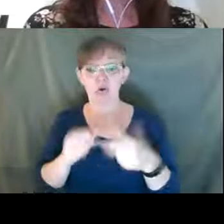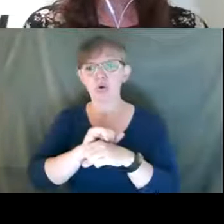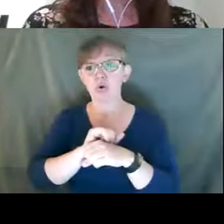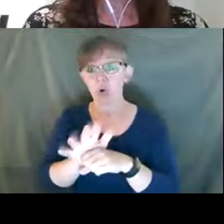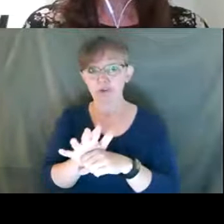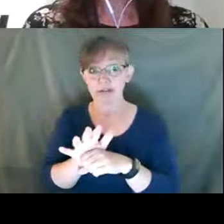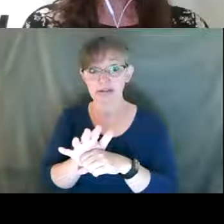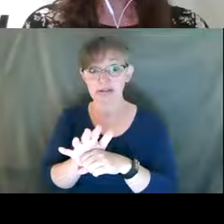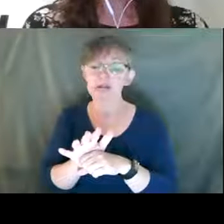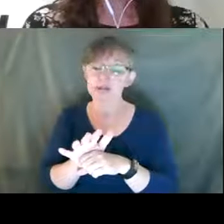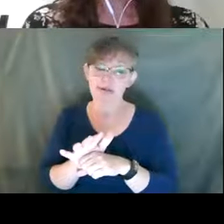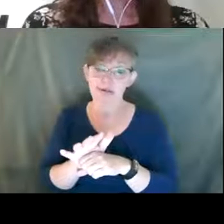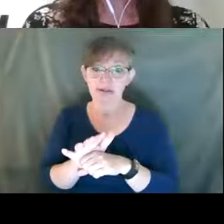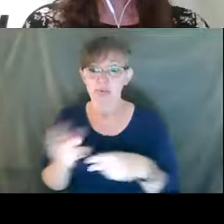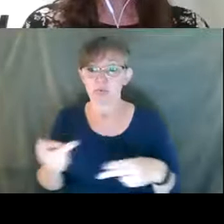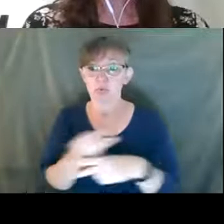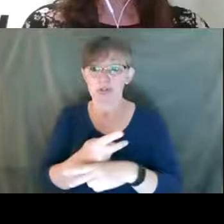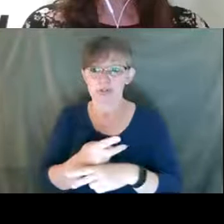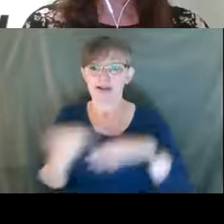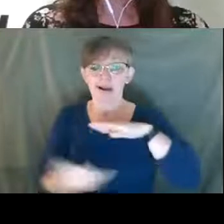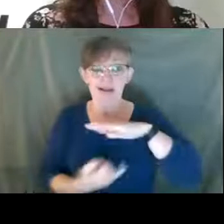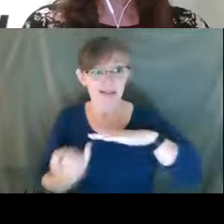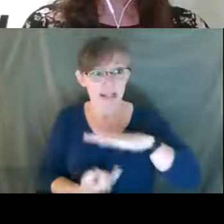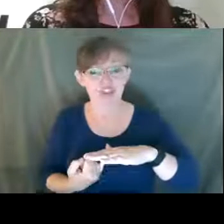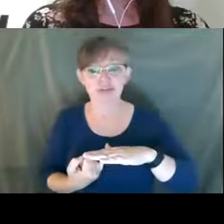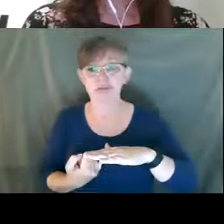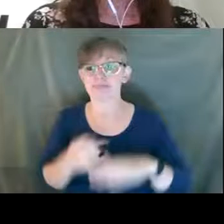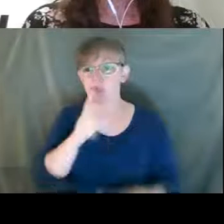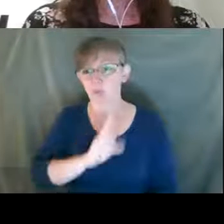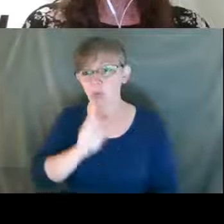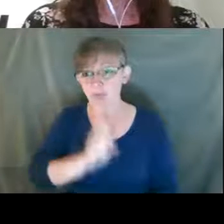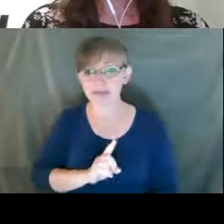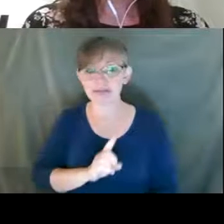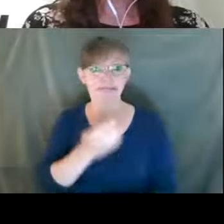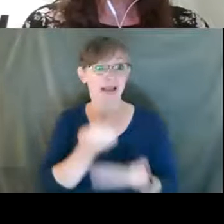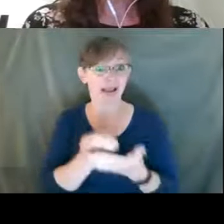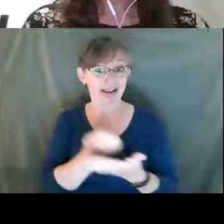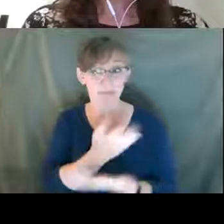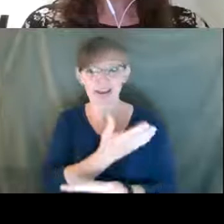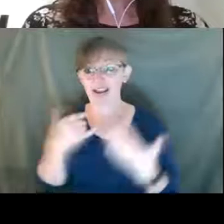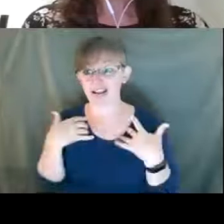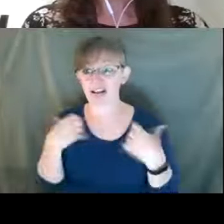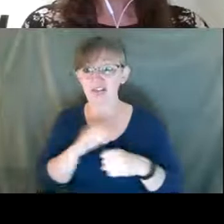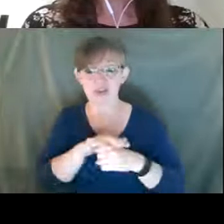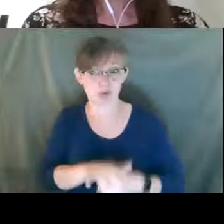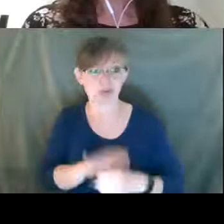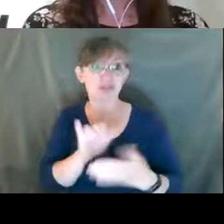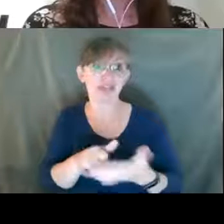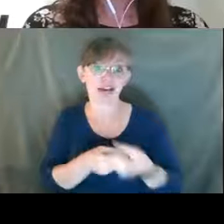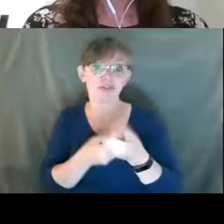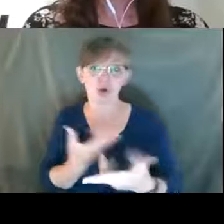isolation, loneliness, economic and health stressors that have led to an increase in substance